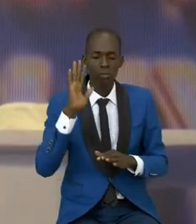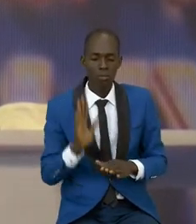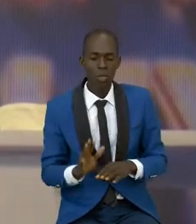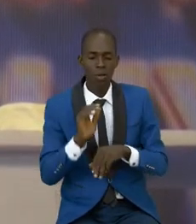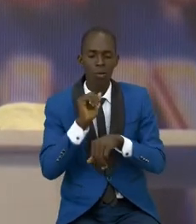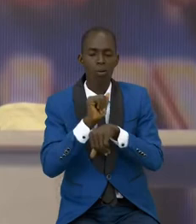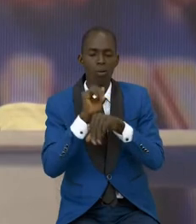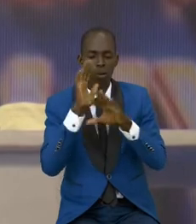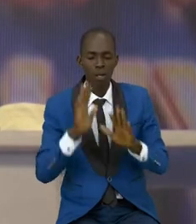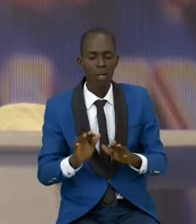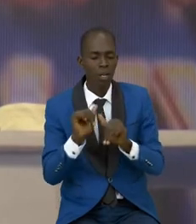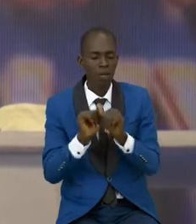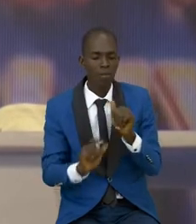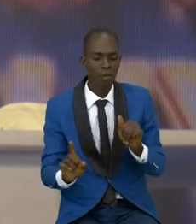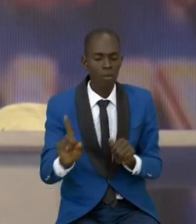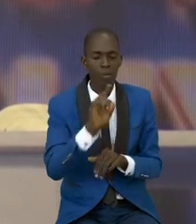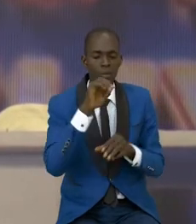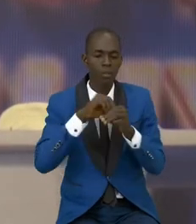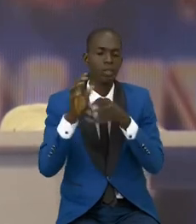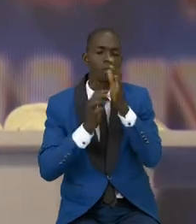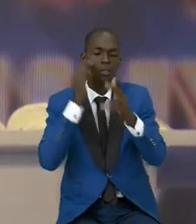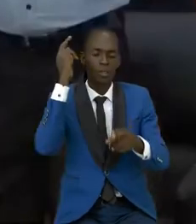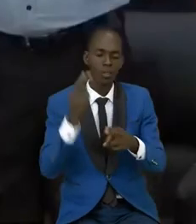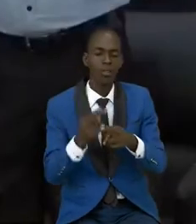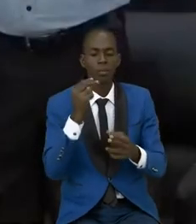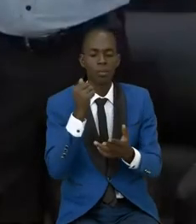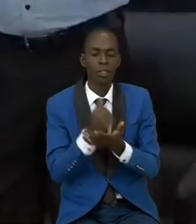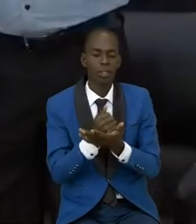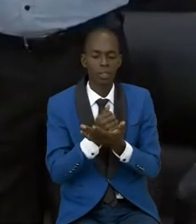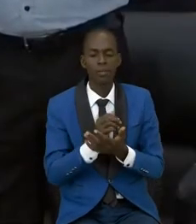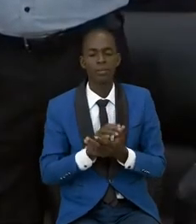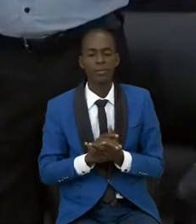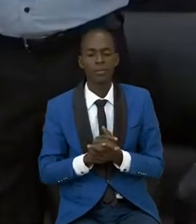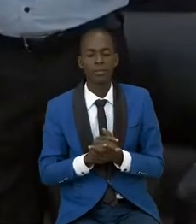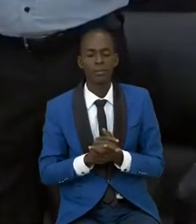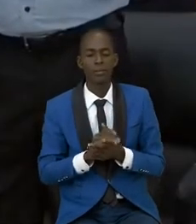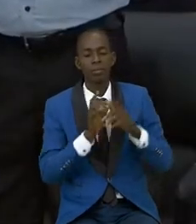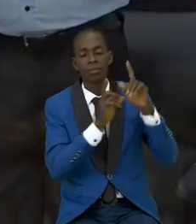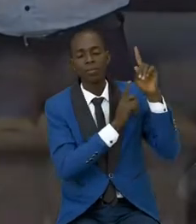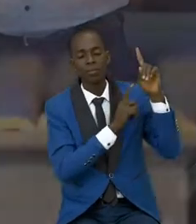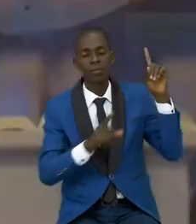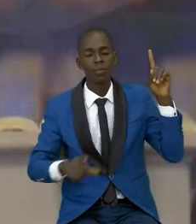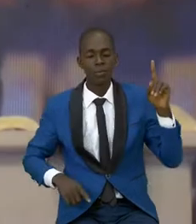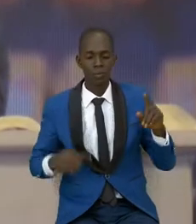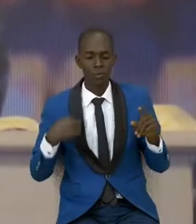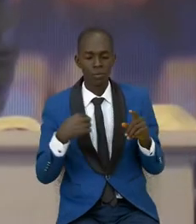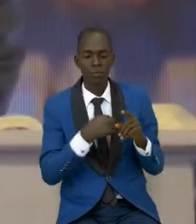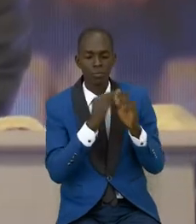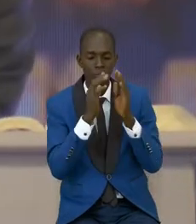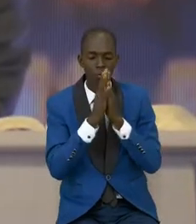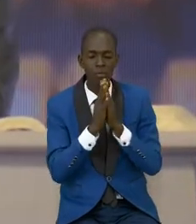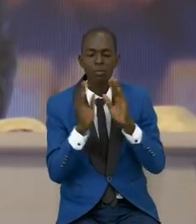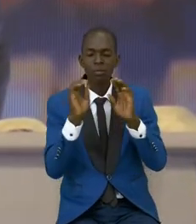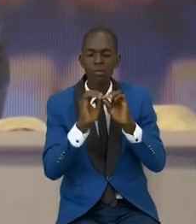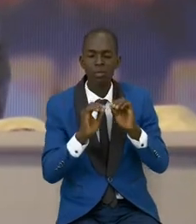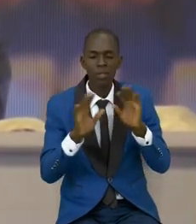workers, everyone in Jesus' name. Lord, we pray